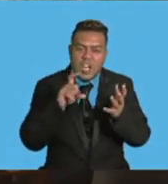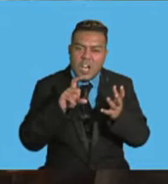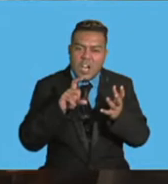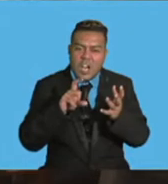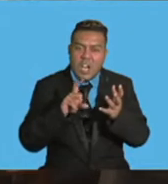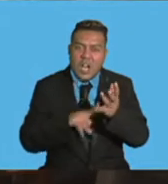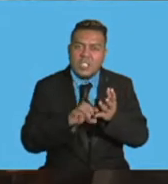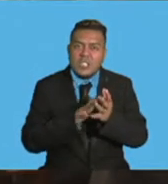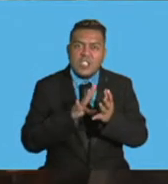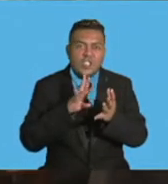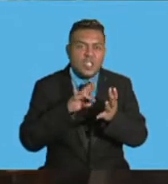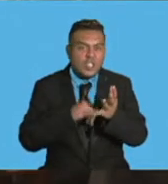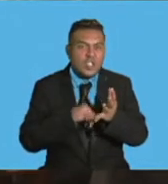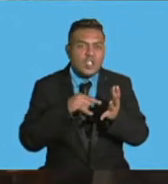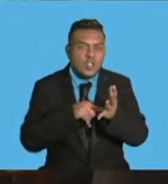and